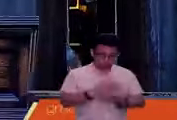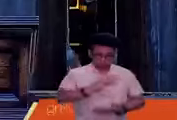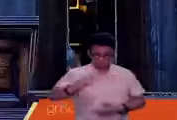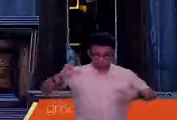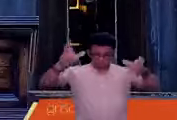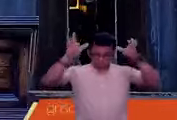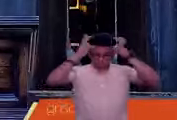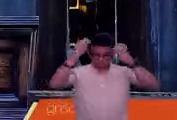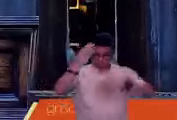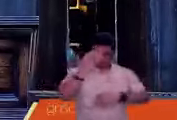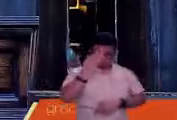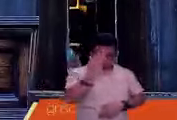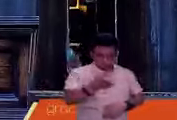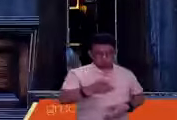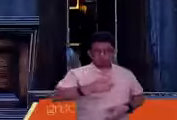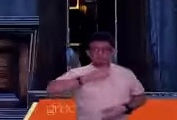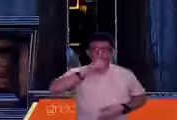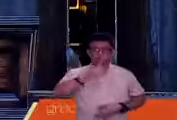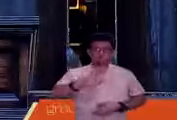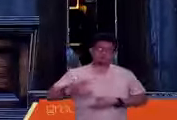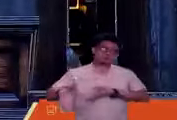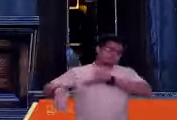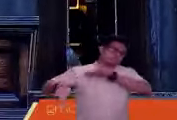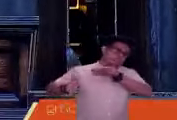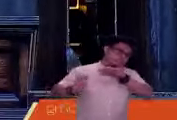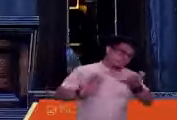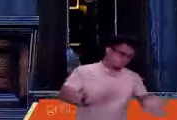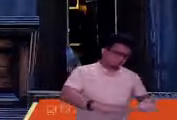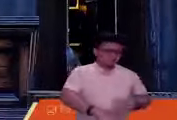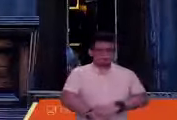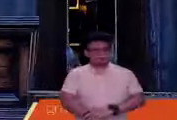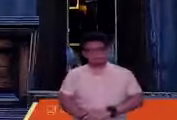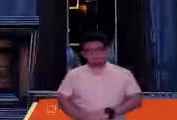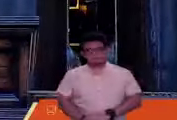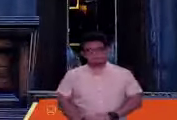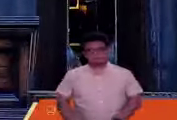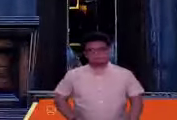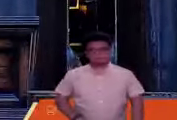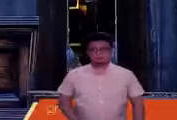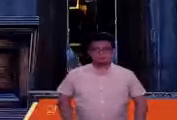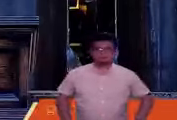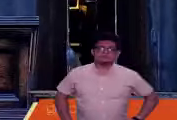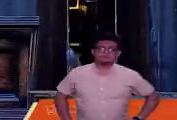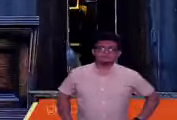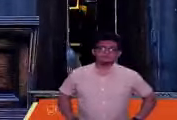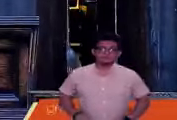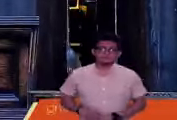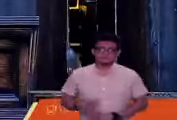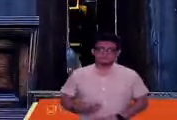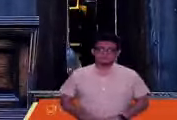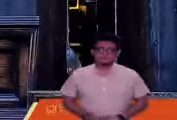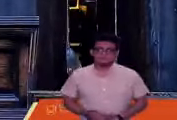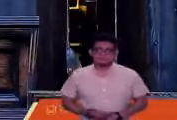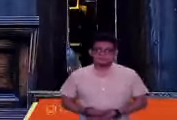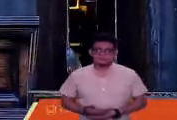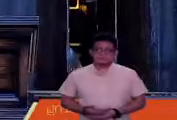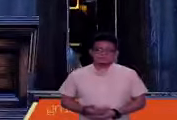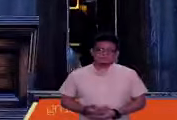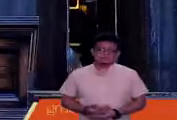evil, you shall surely die. The tree of knowledge of good, kaon ka,